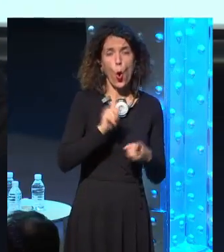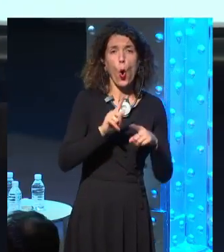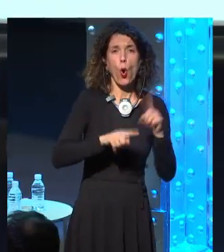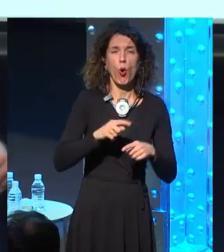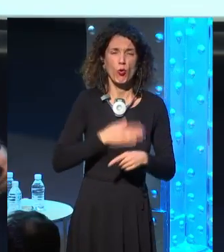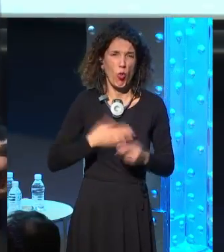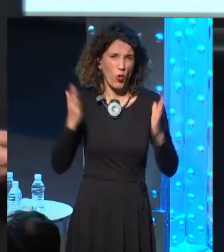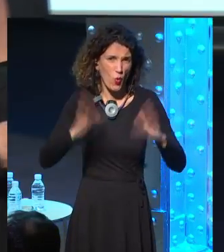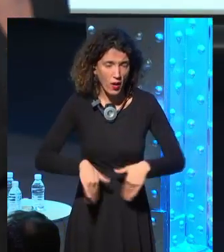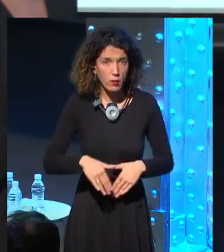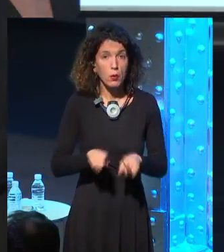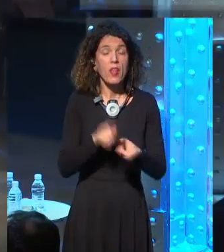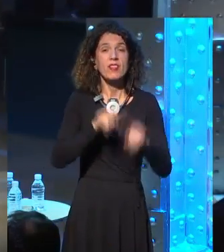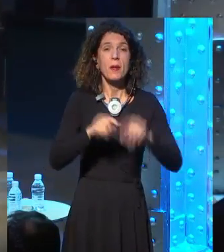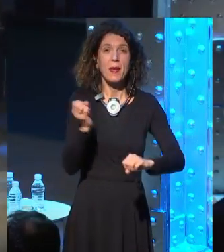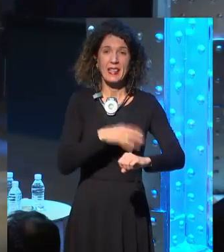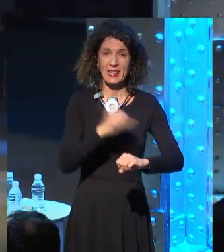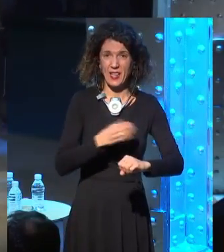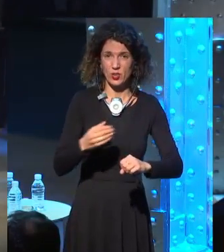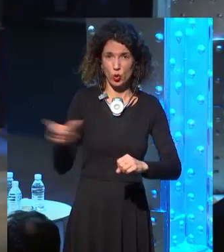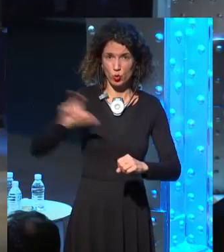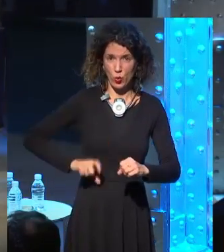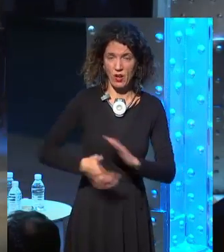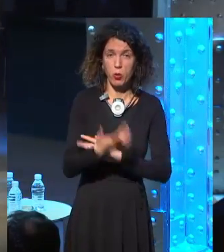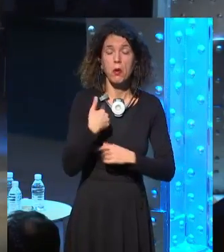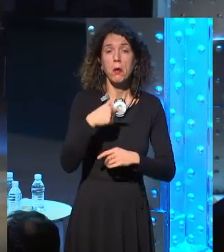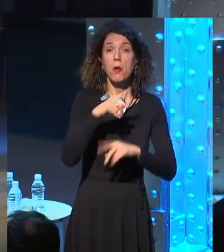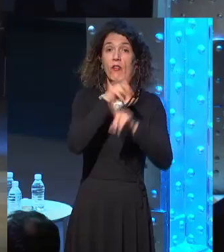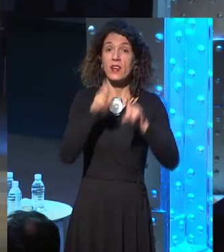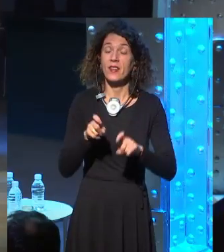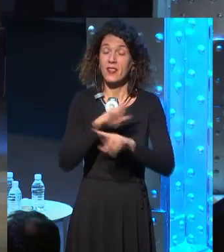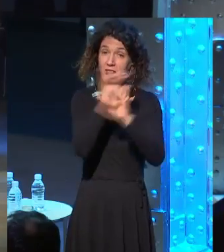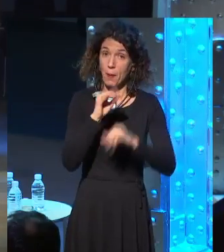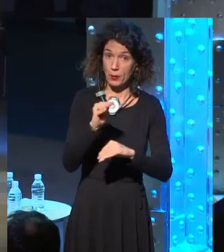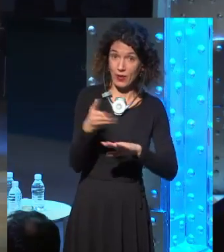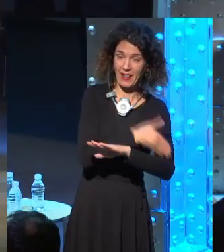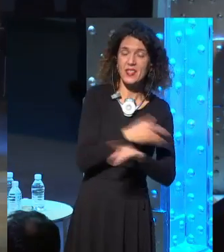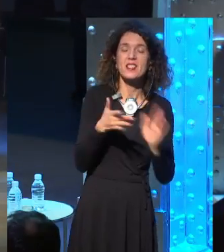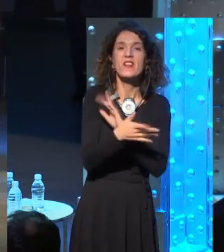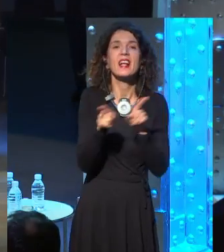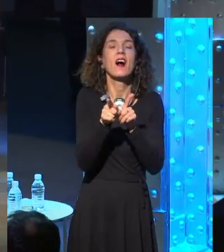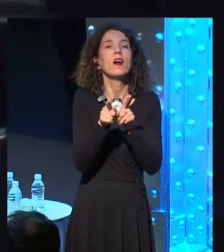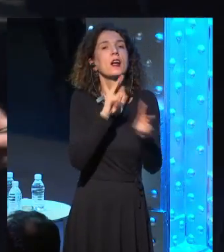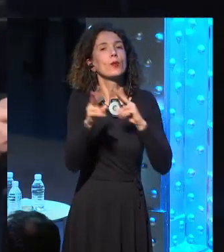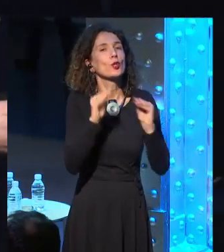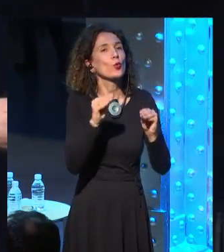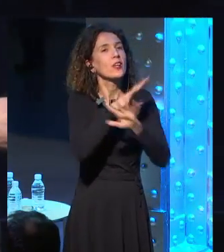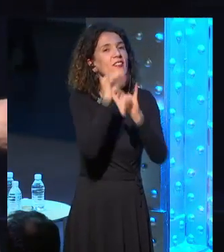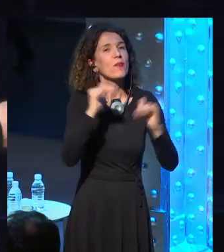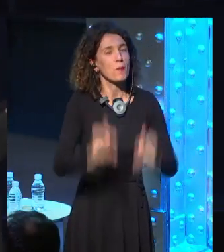ask about happiness, people will respond less happy. So obviously these questions